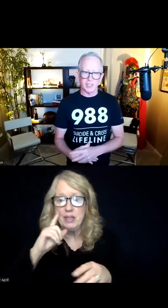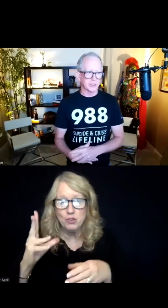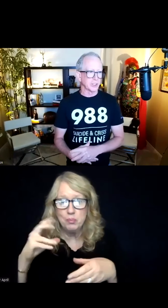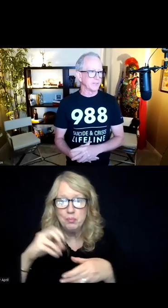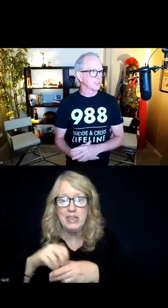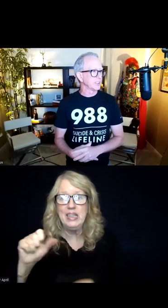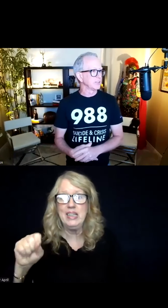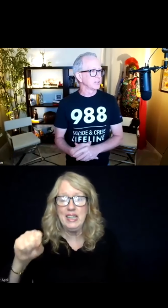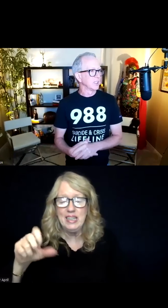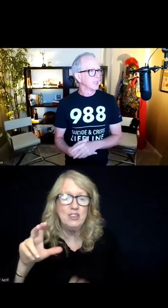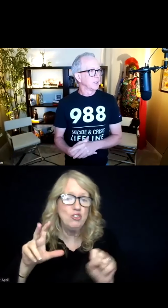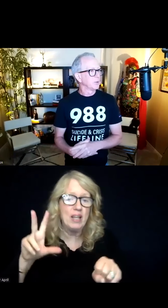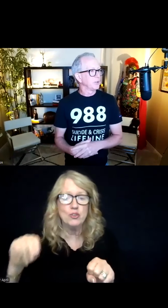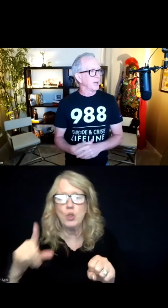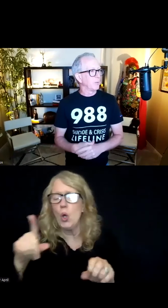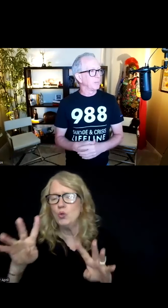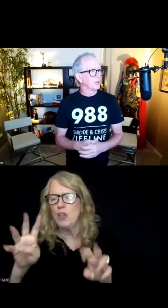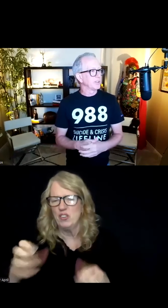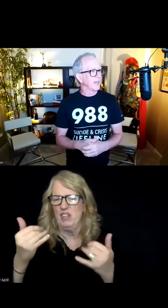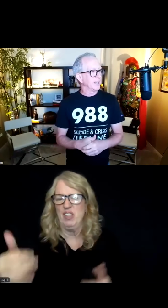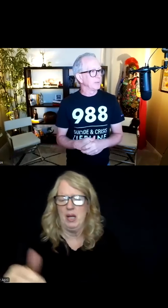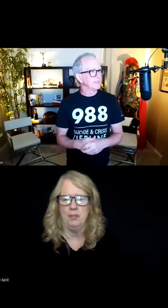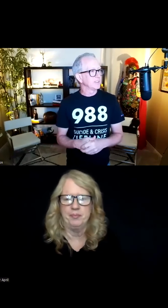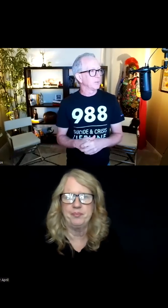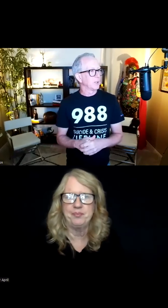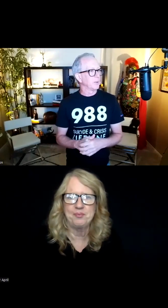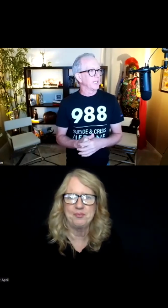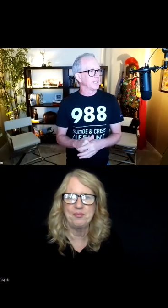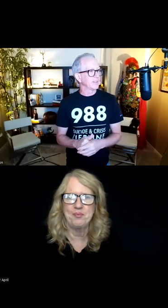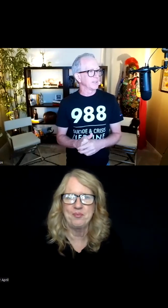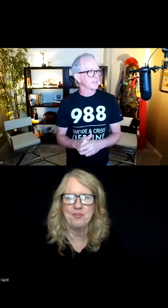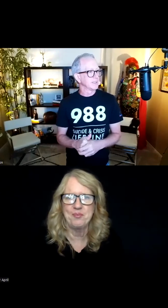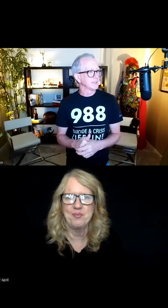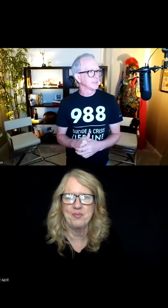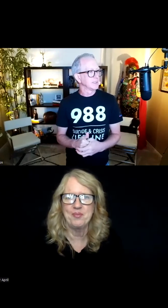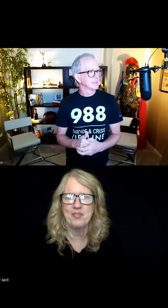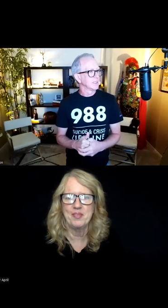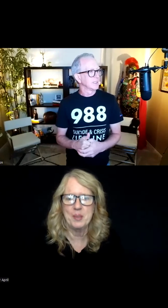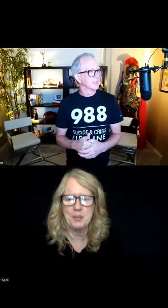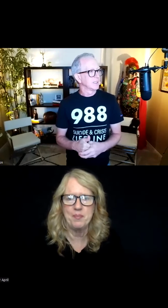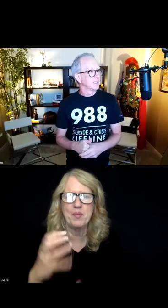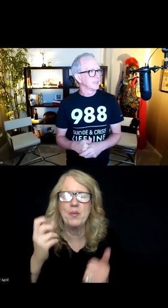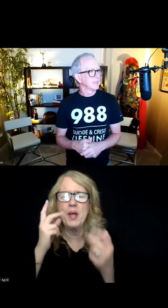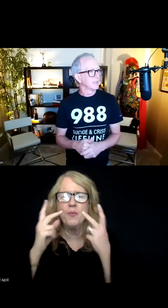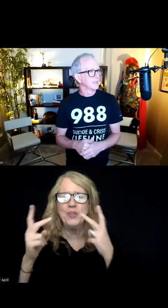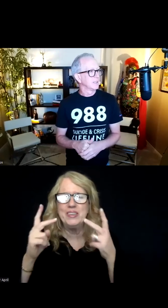crisis care services. We'll do that one more time and see where we get.